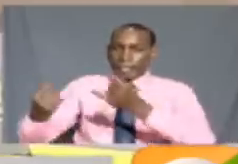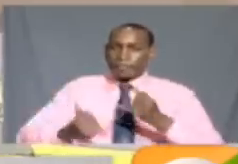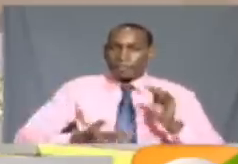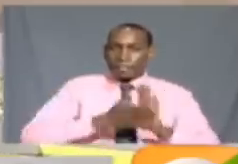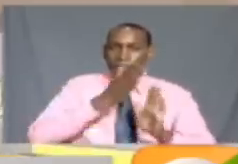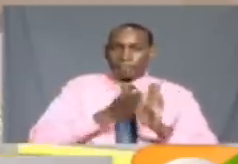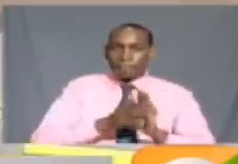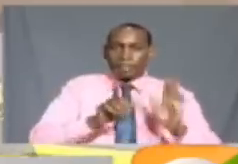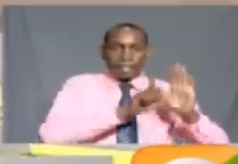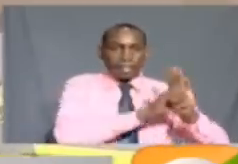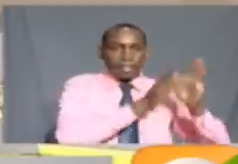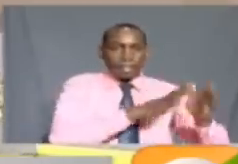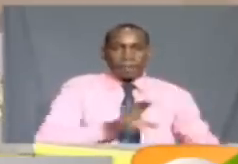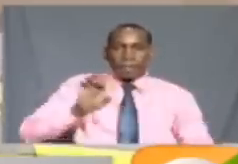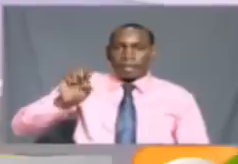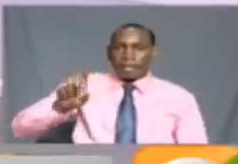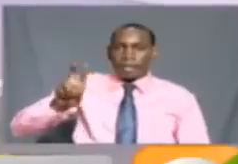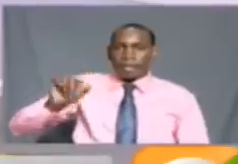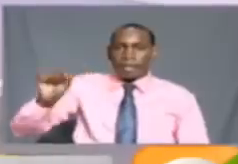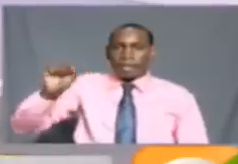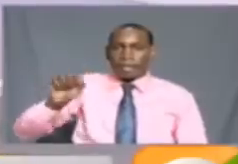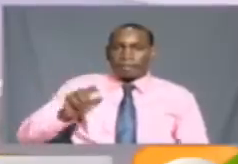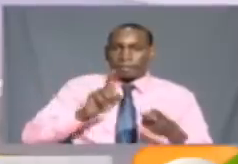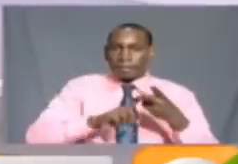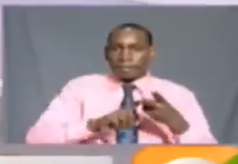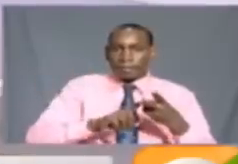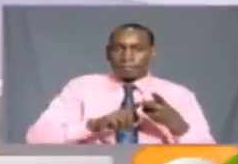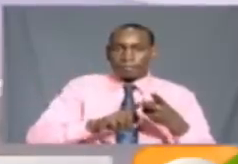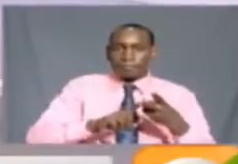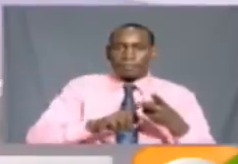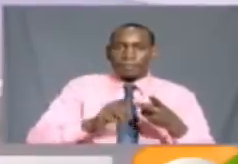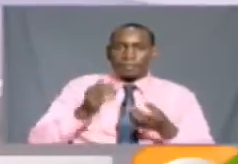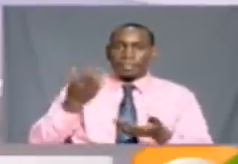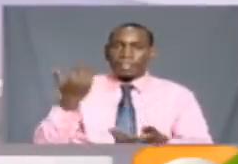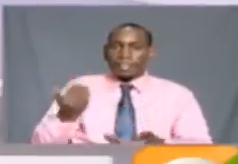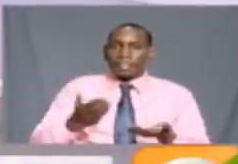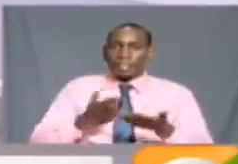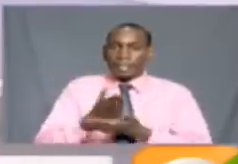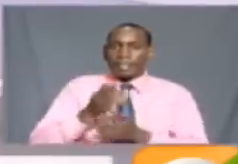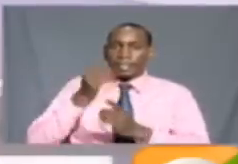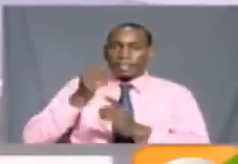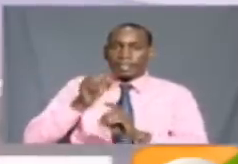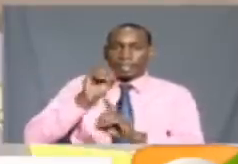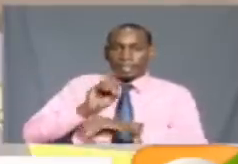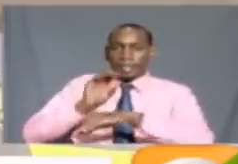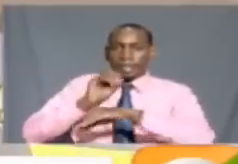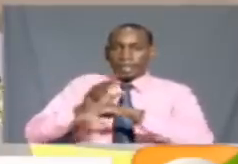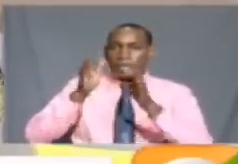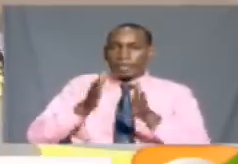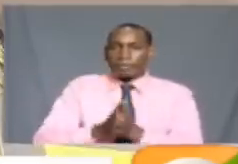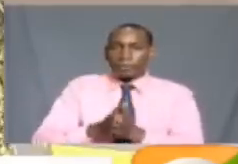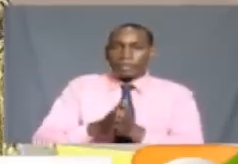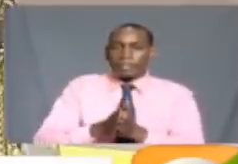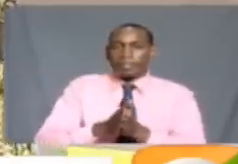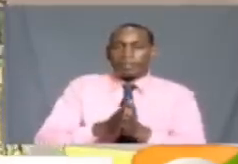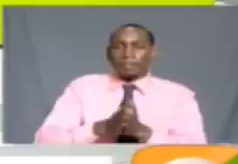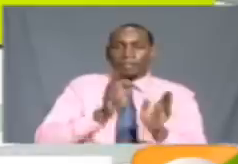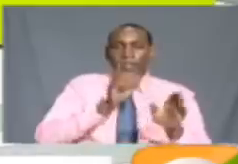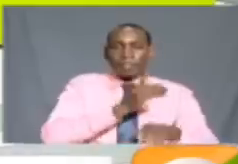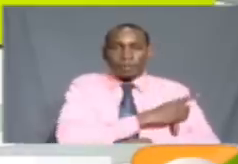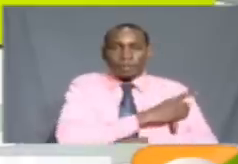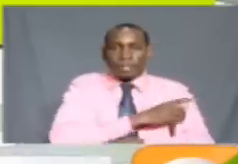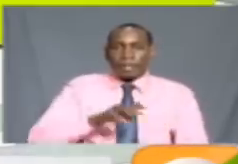quickly. Lawyer Elvis Abenga. We also have a child rights technical advisor, Juliet Gashanja, and theologian